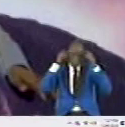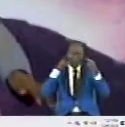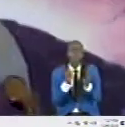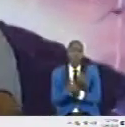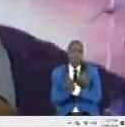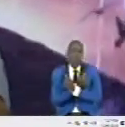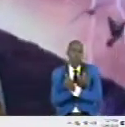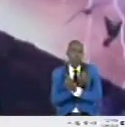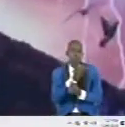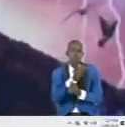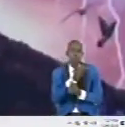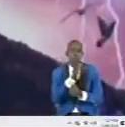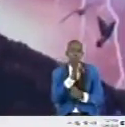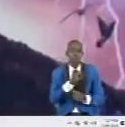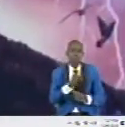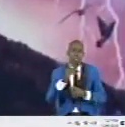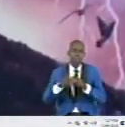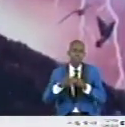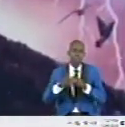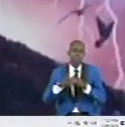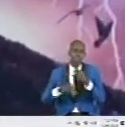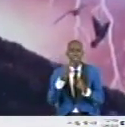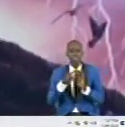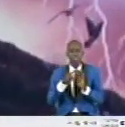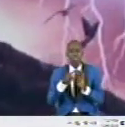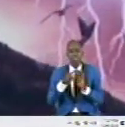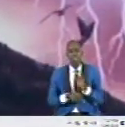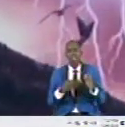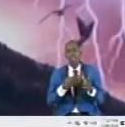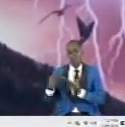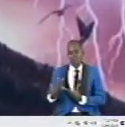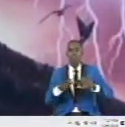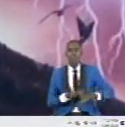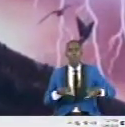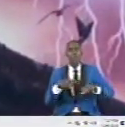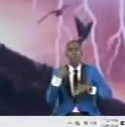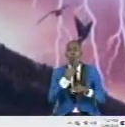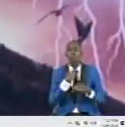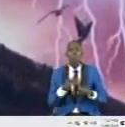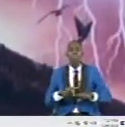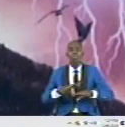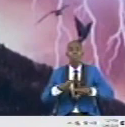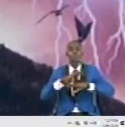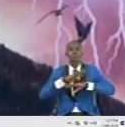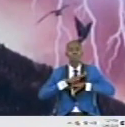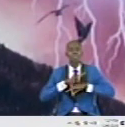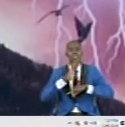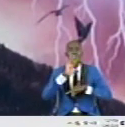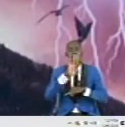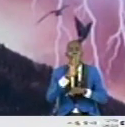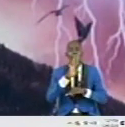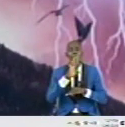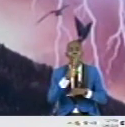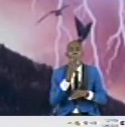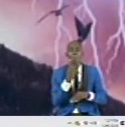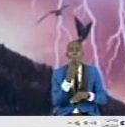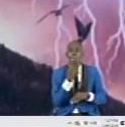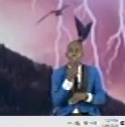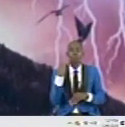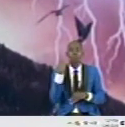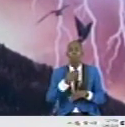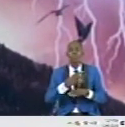Tender Mercies look at verse 5 who satisfies thy mouth who satisfied